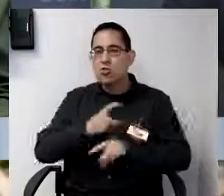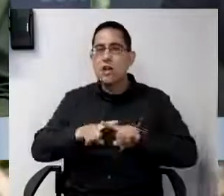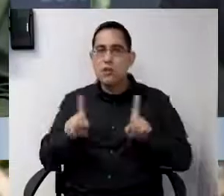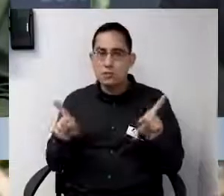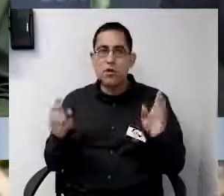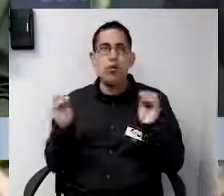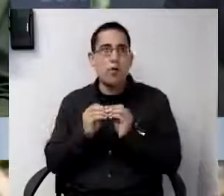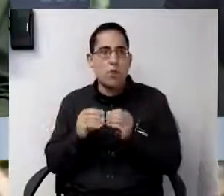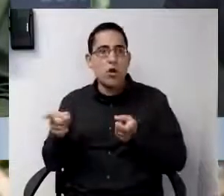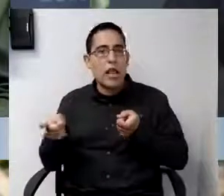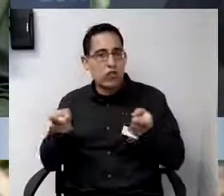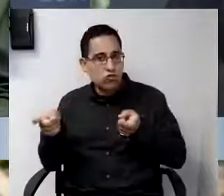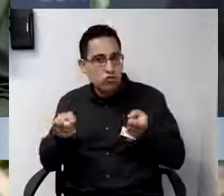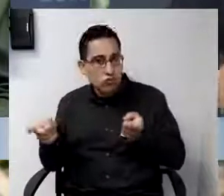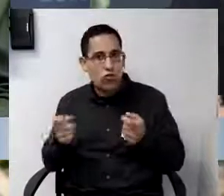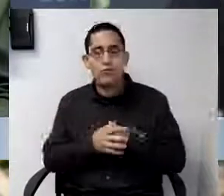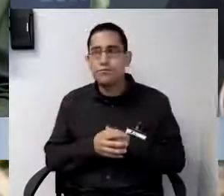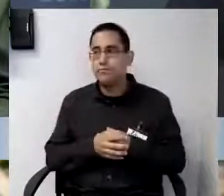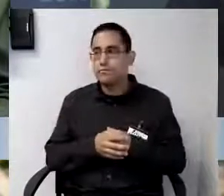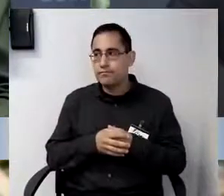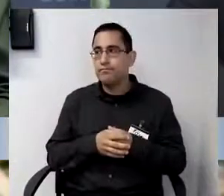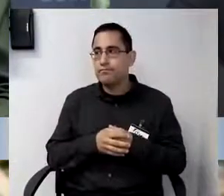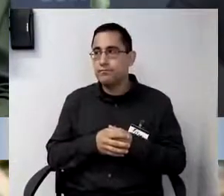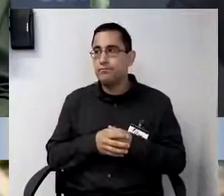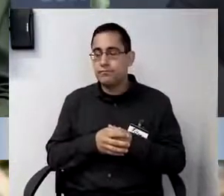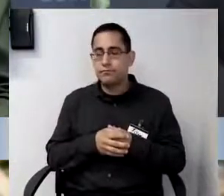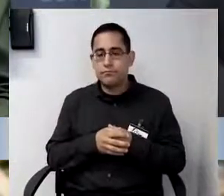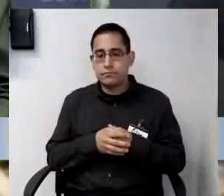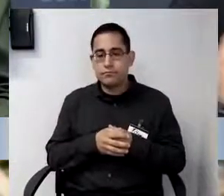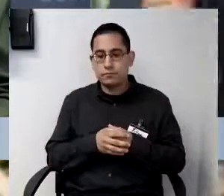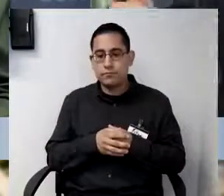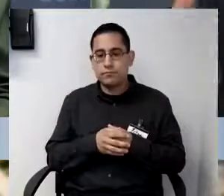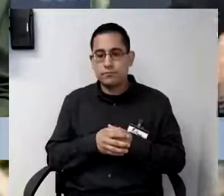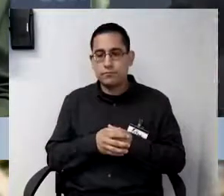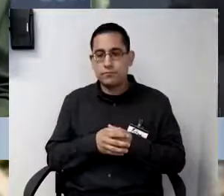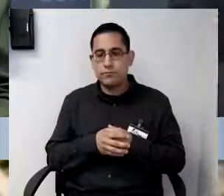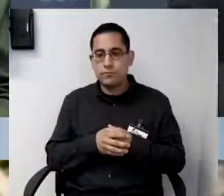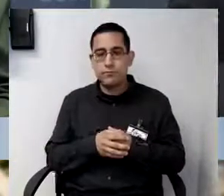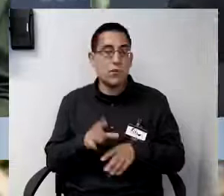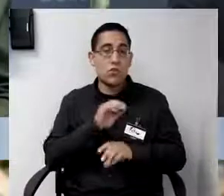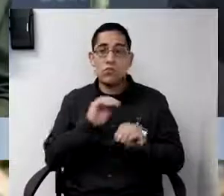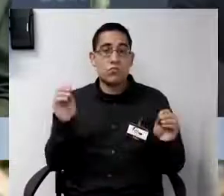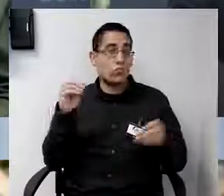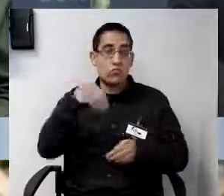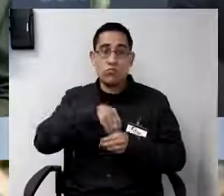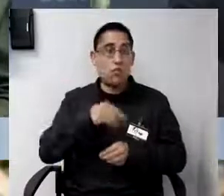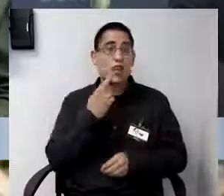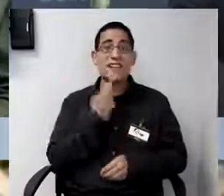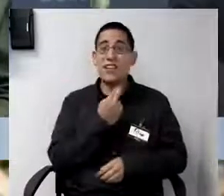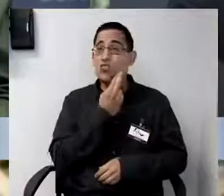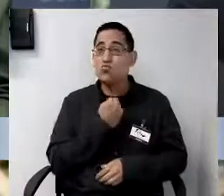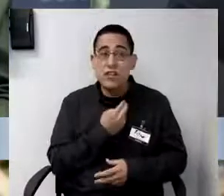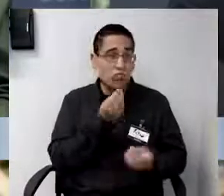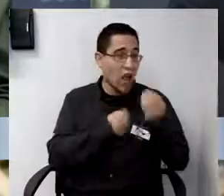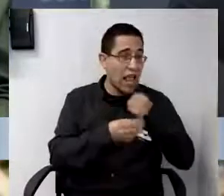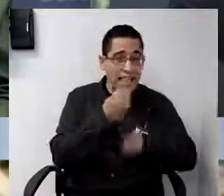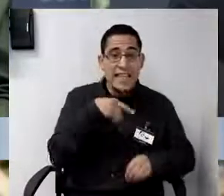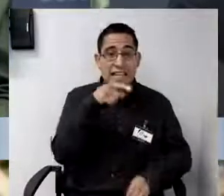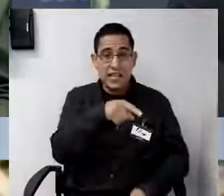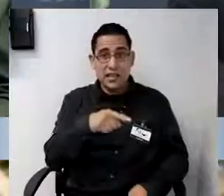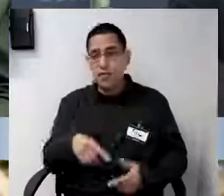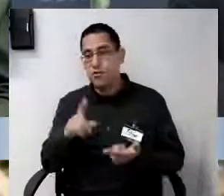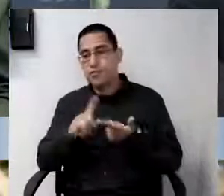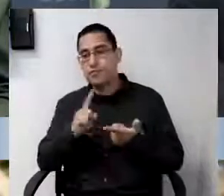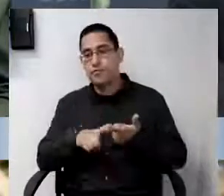recent. But we're no longer in-room dining at restaurants, closing Monday.